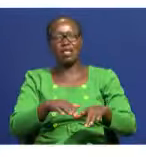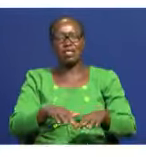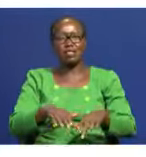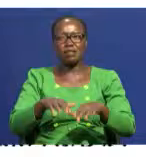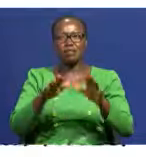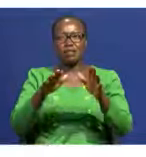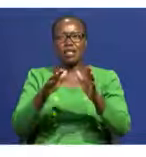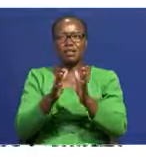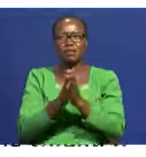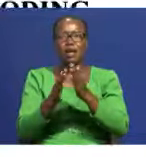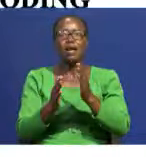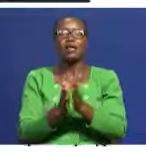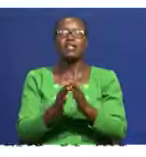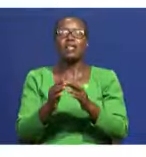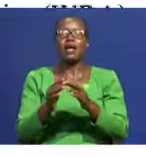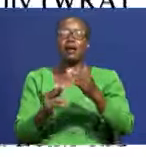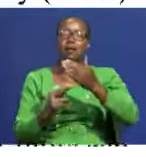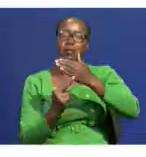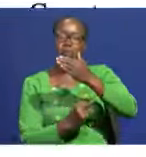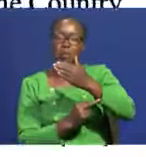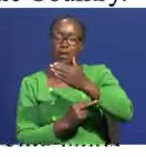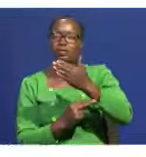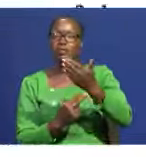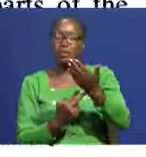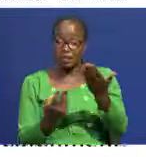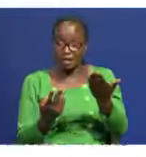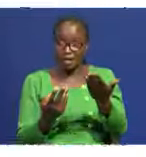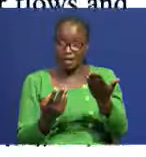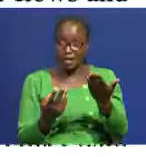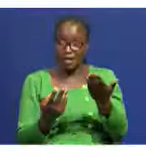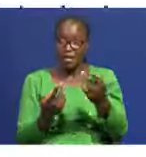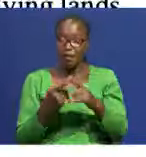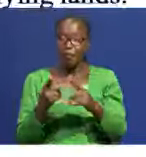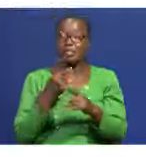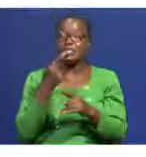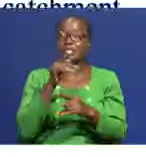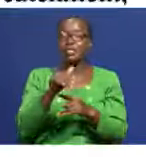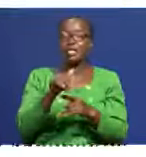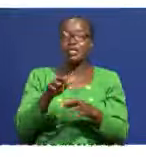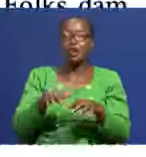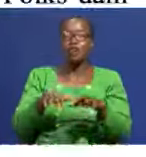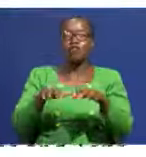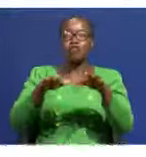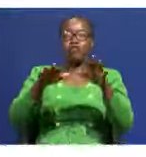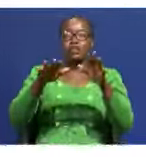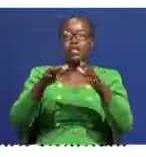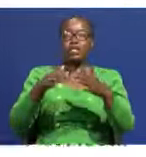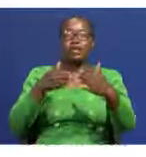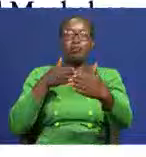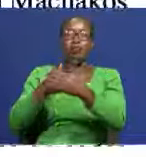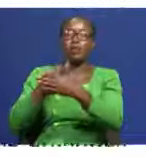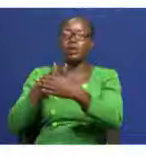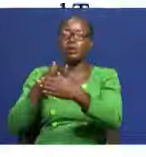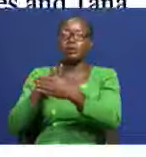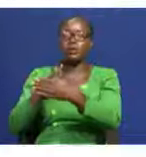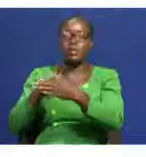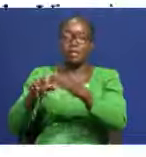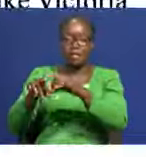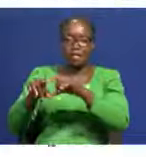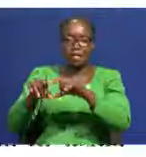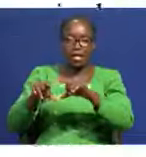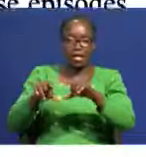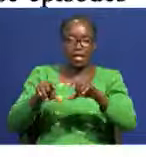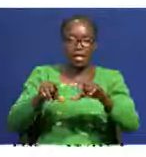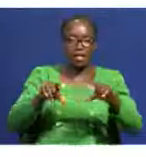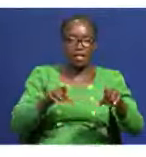being caused by a breaching of a dam. In a press statement, the ministry clarified that the flooding was a result of a blockade tunnel that was to channel